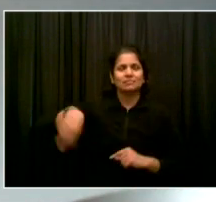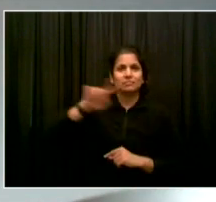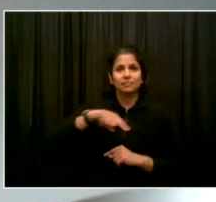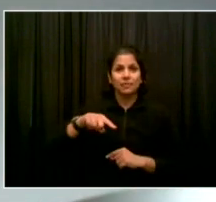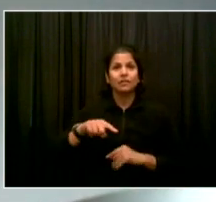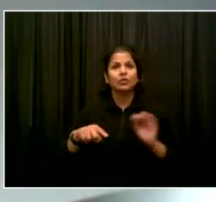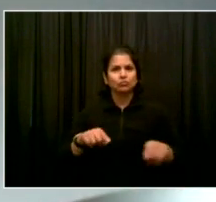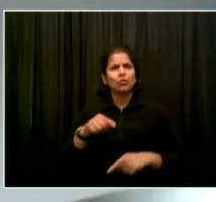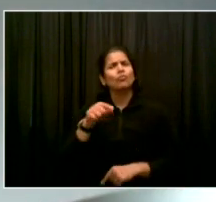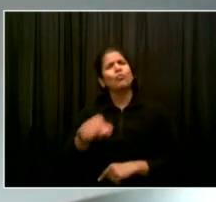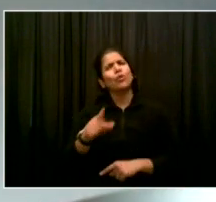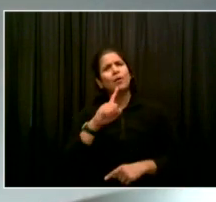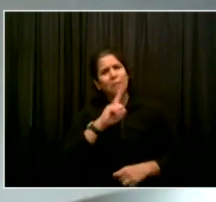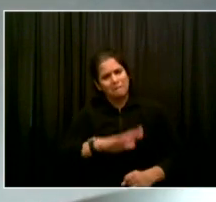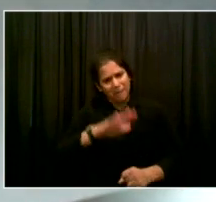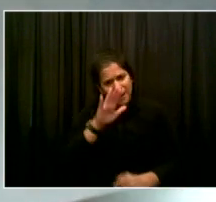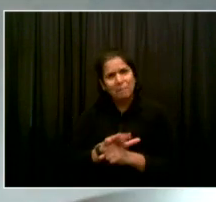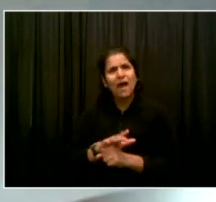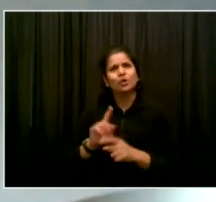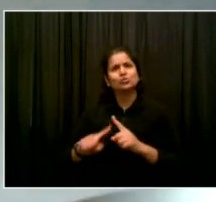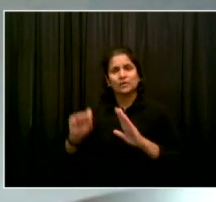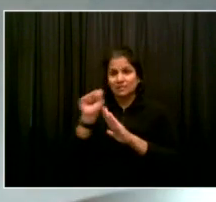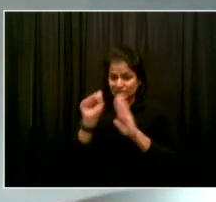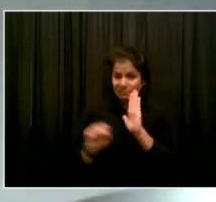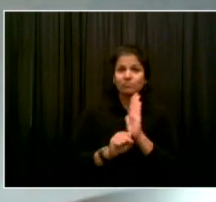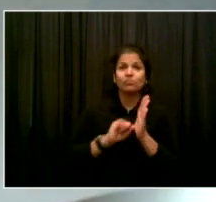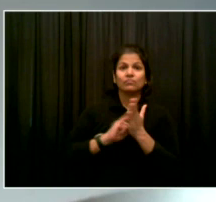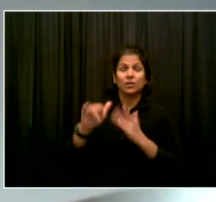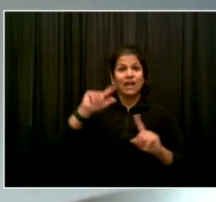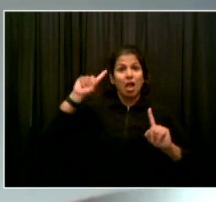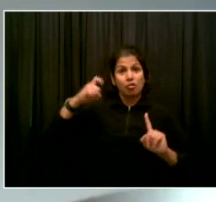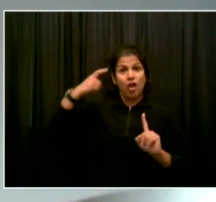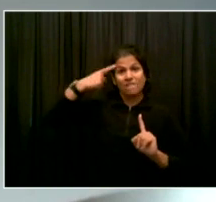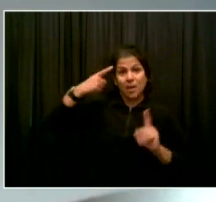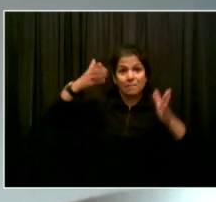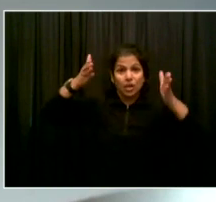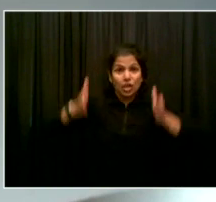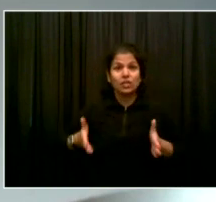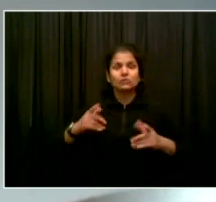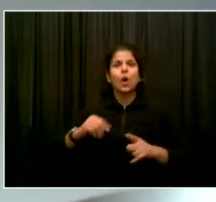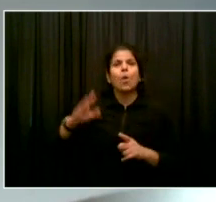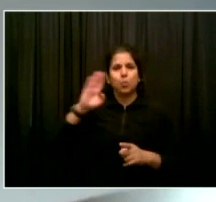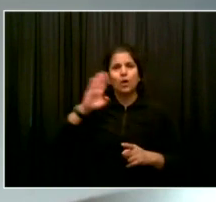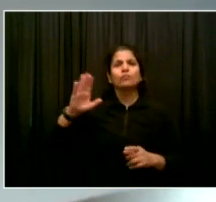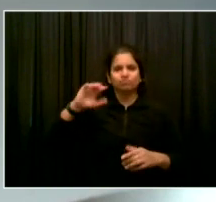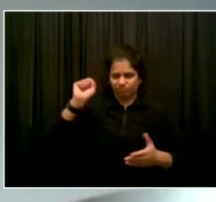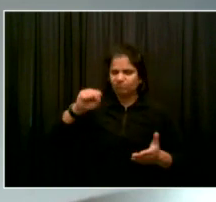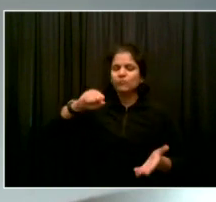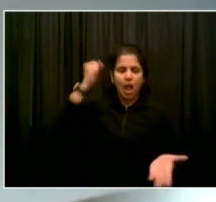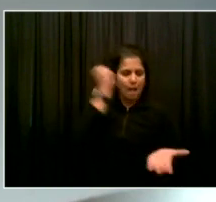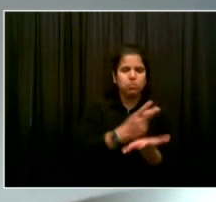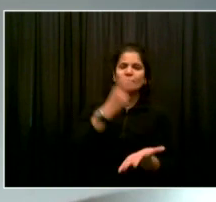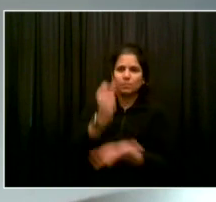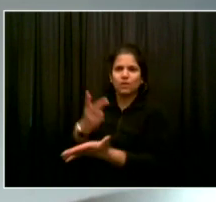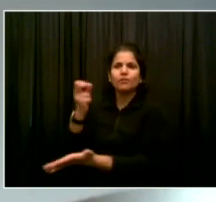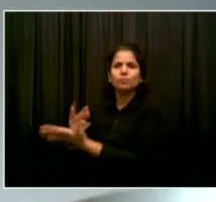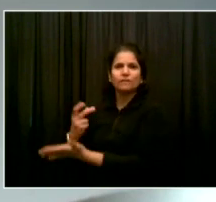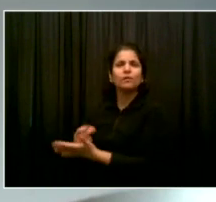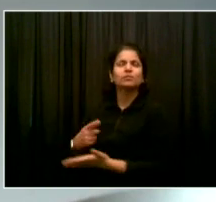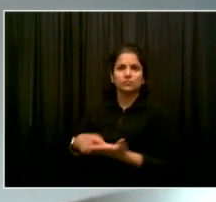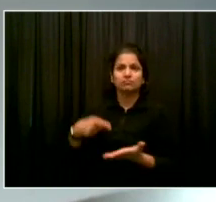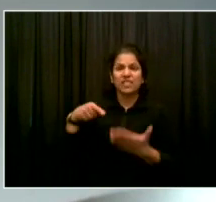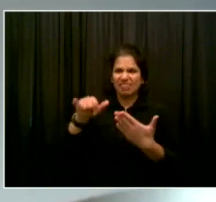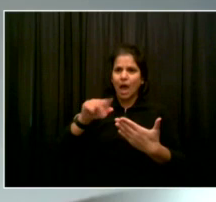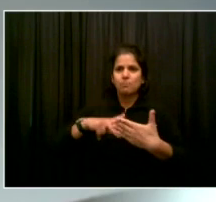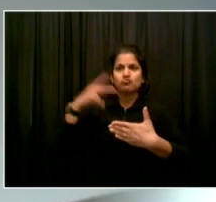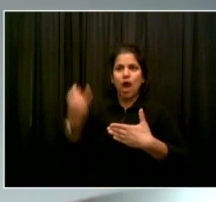ensure that Governor Hochul would approve 2 projects, the Clean Path Project and the Champlain Hudson Power Express Project, to bring clean